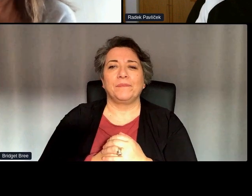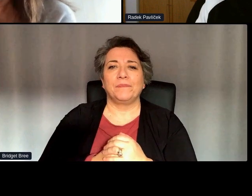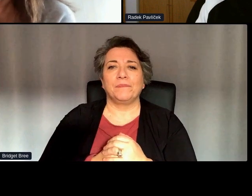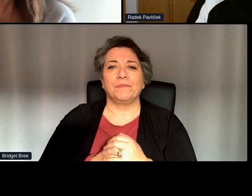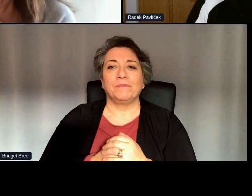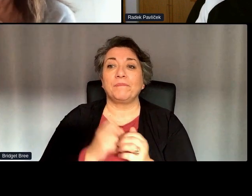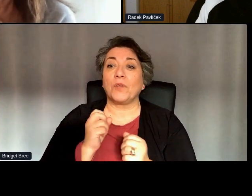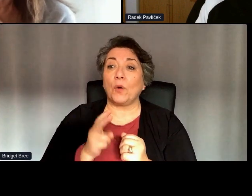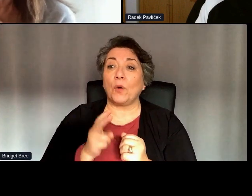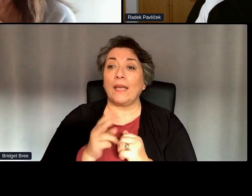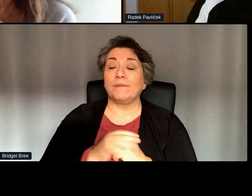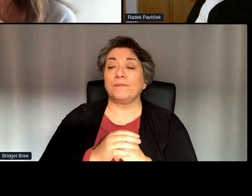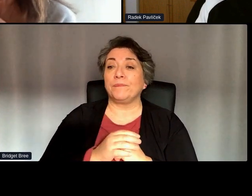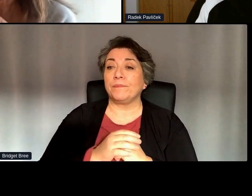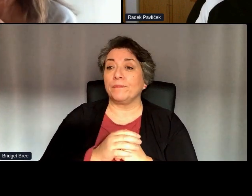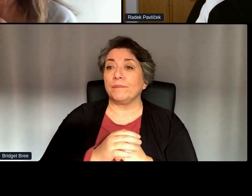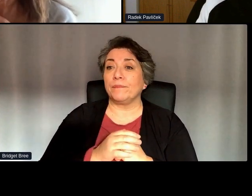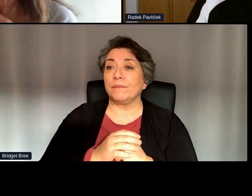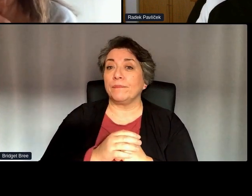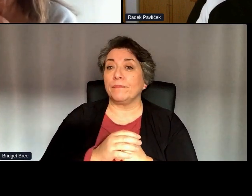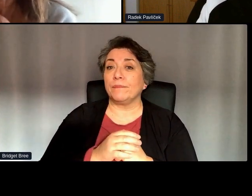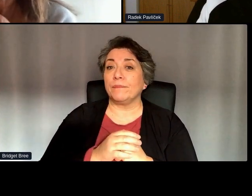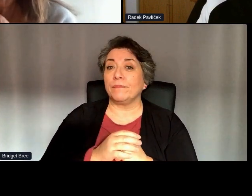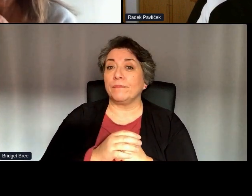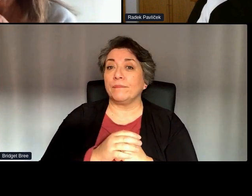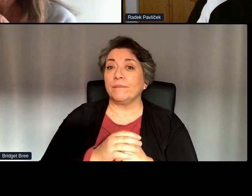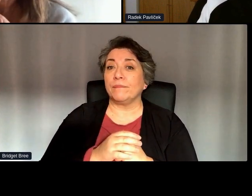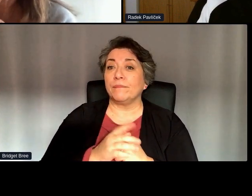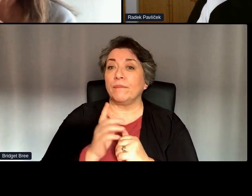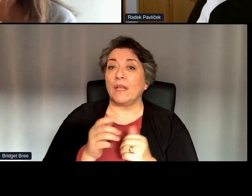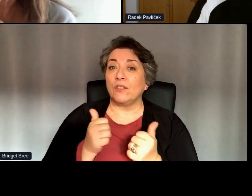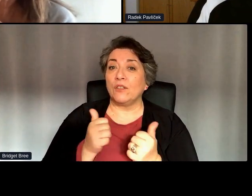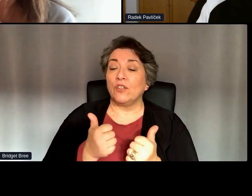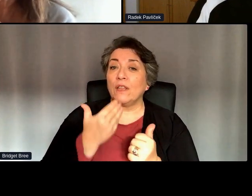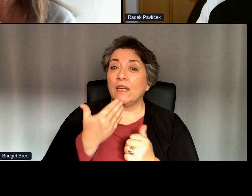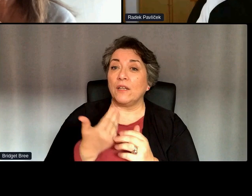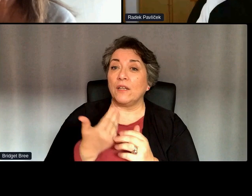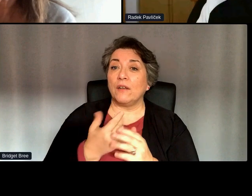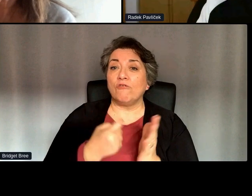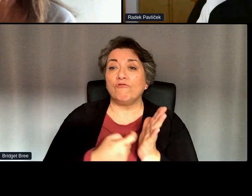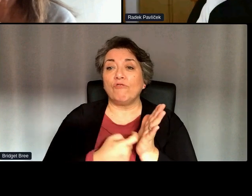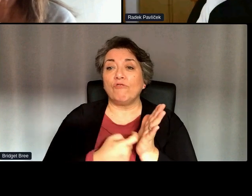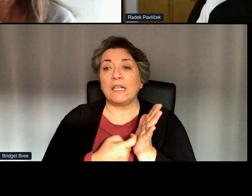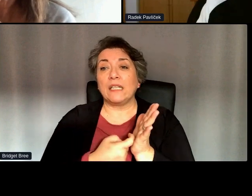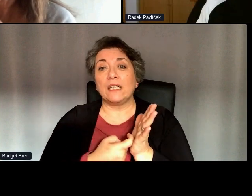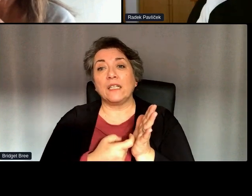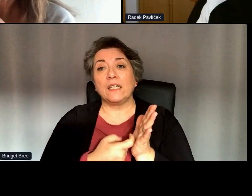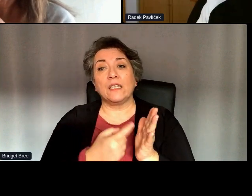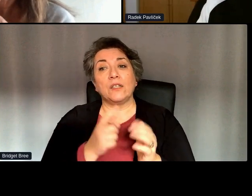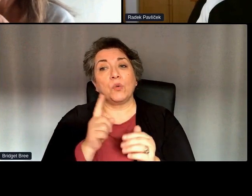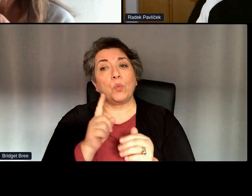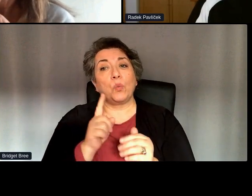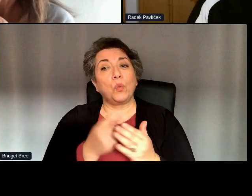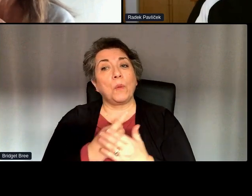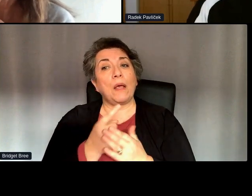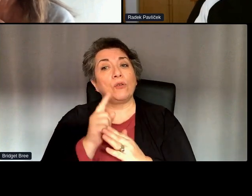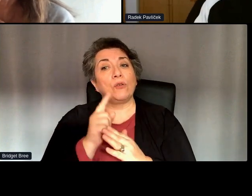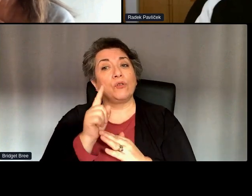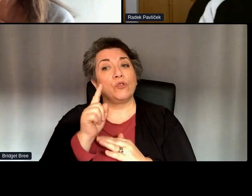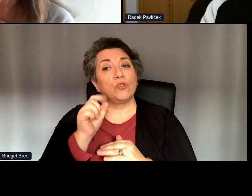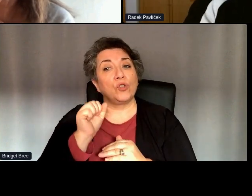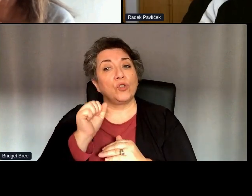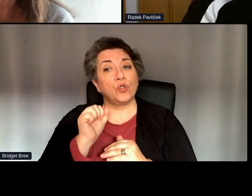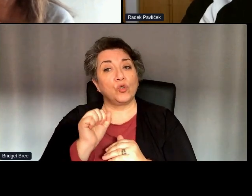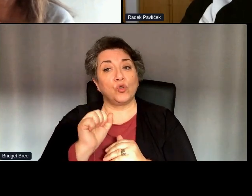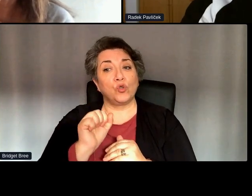Okay, that's good. Thank you. And Radek, can you say something about your, maybe how did